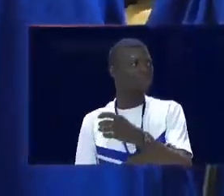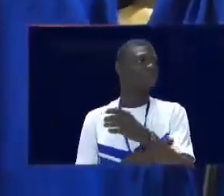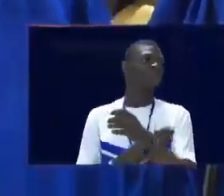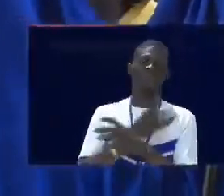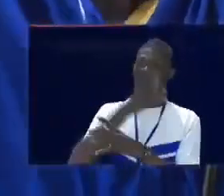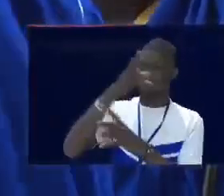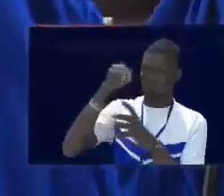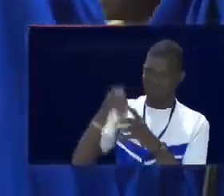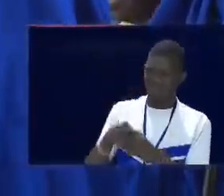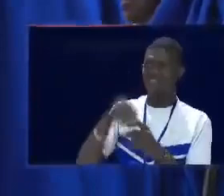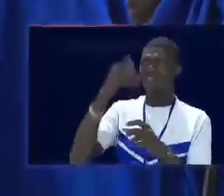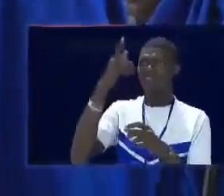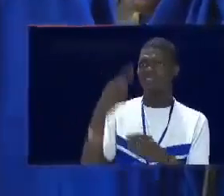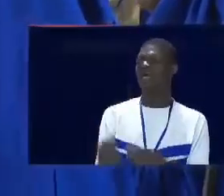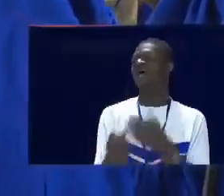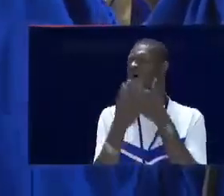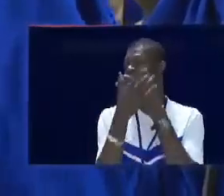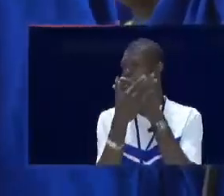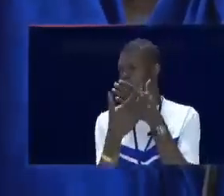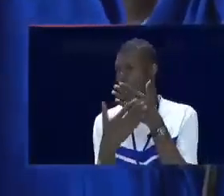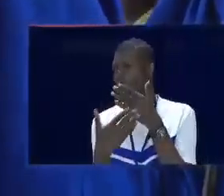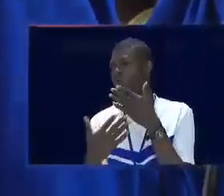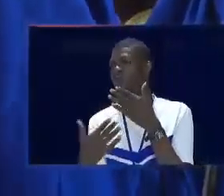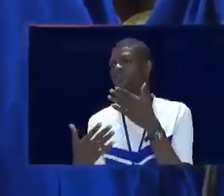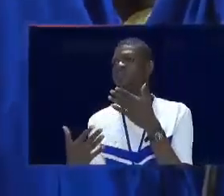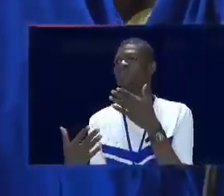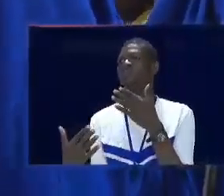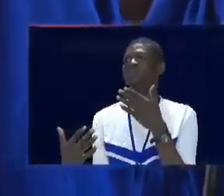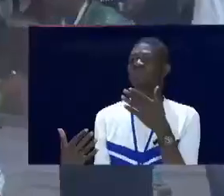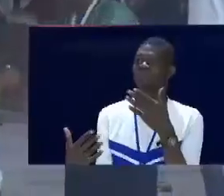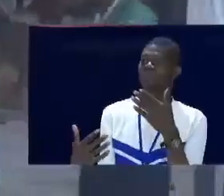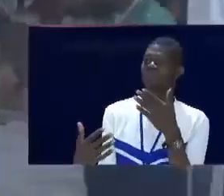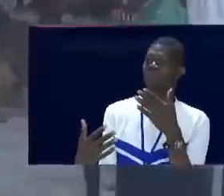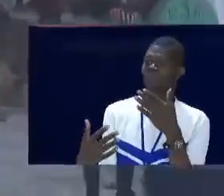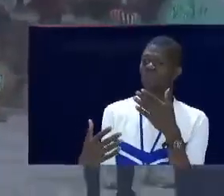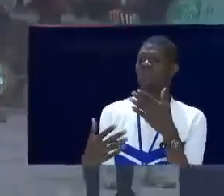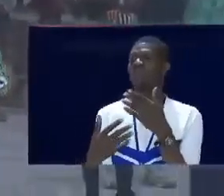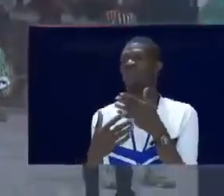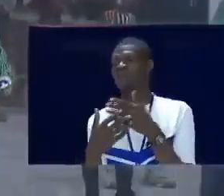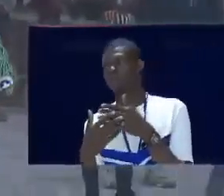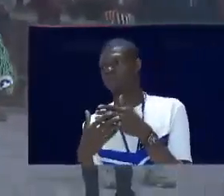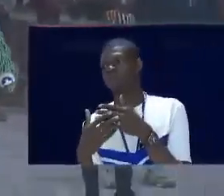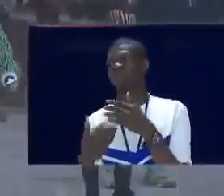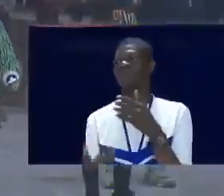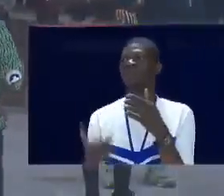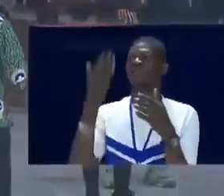blood. Oh, in the power in the